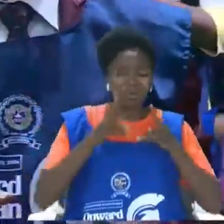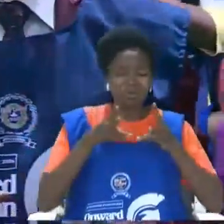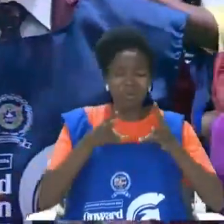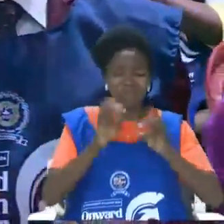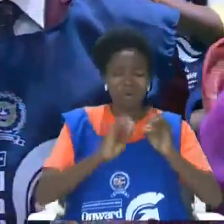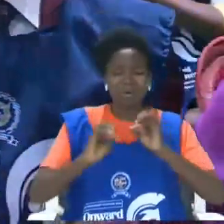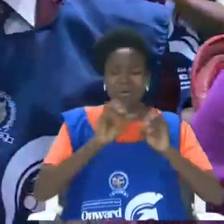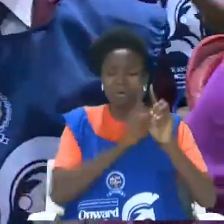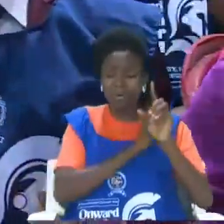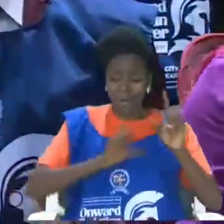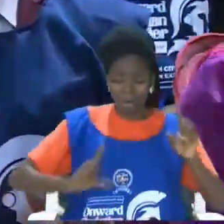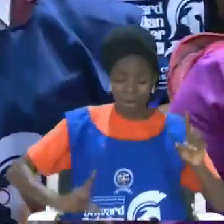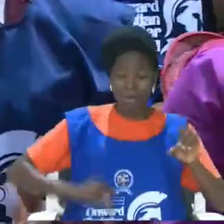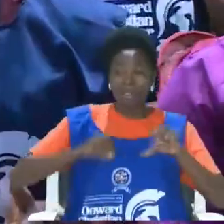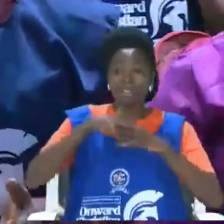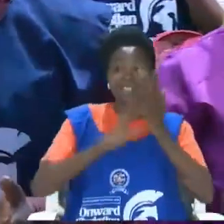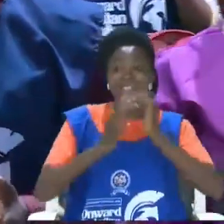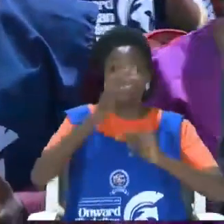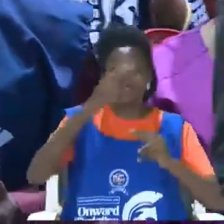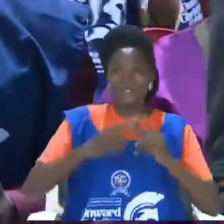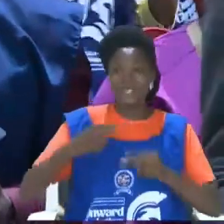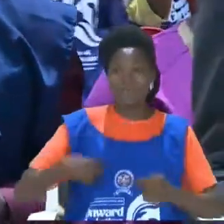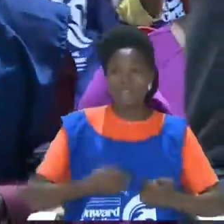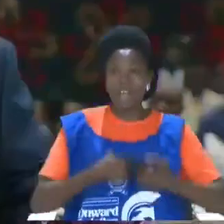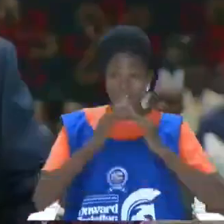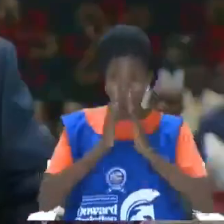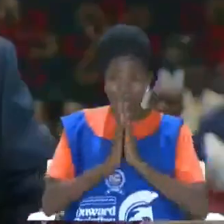In Jesus' holy and mighty name, we pray.